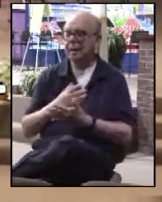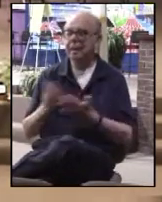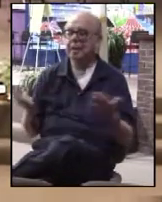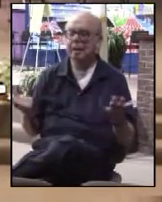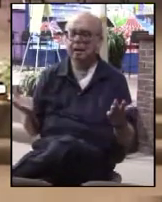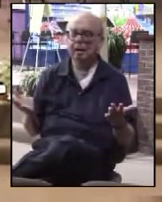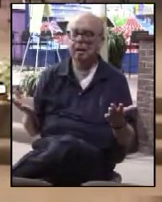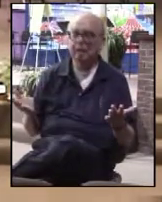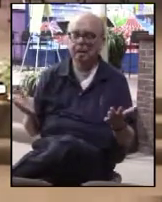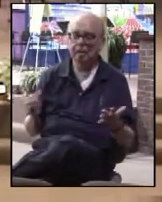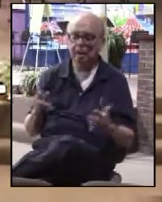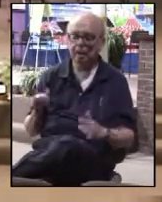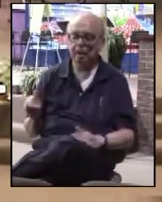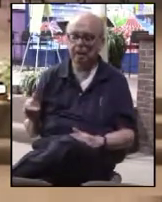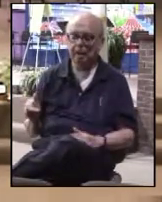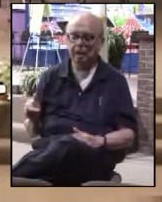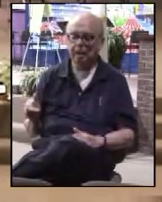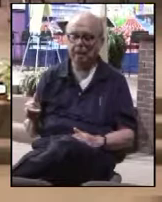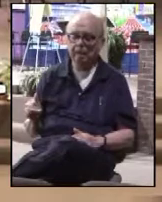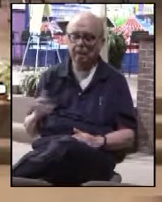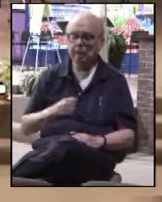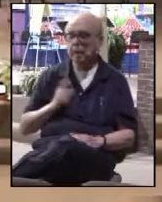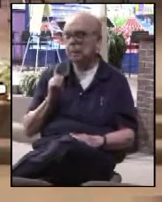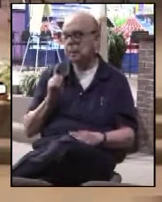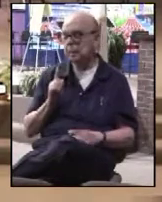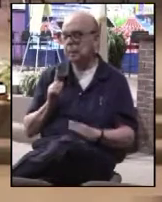and she says by the way you only got one more minute left